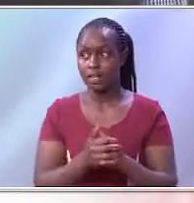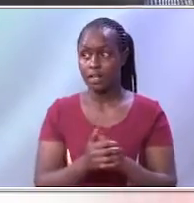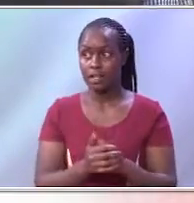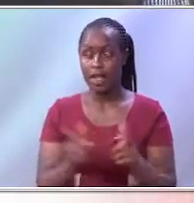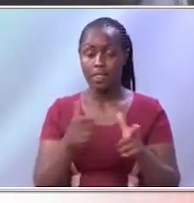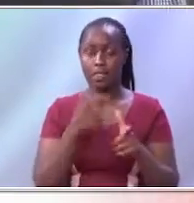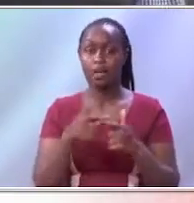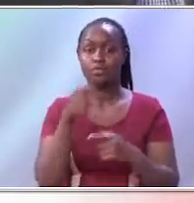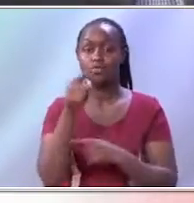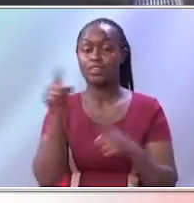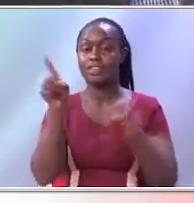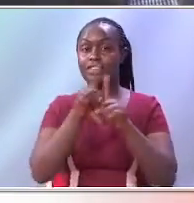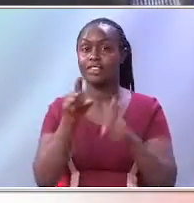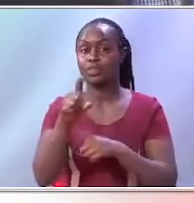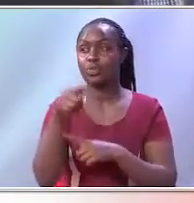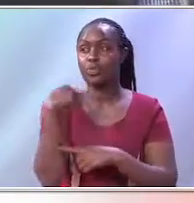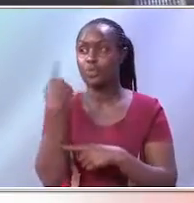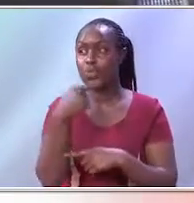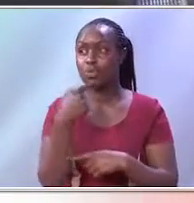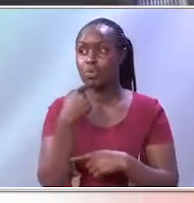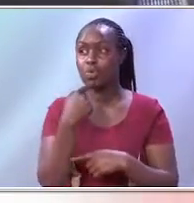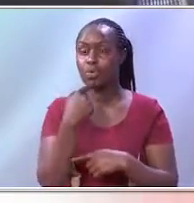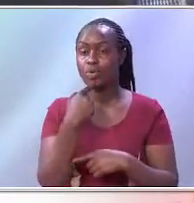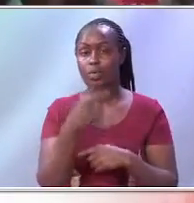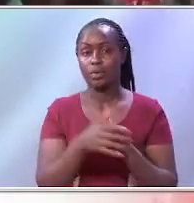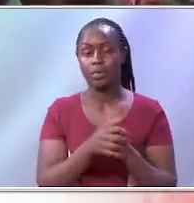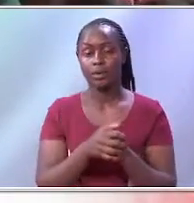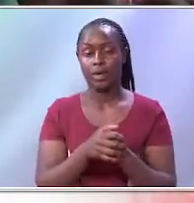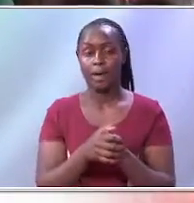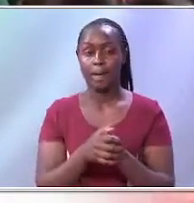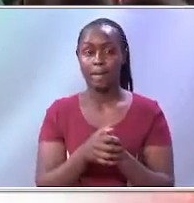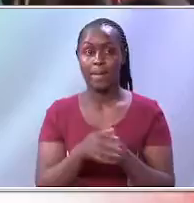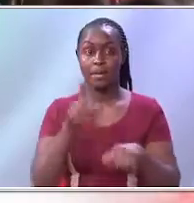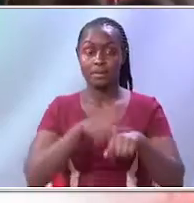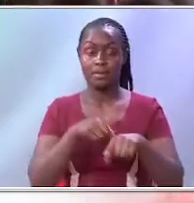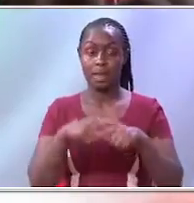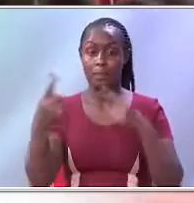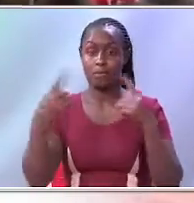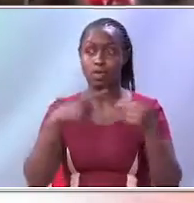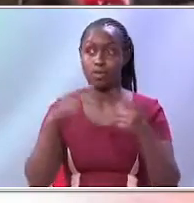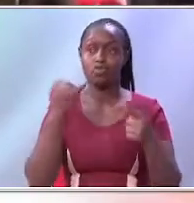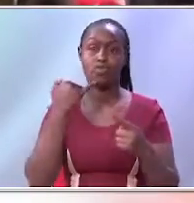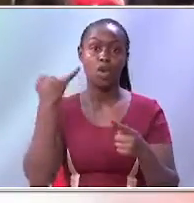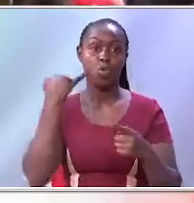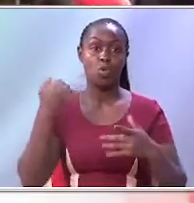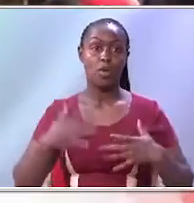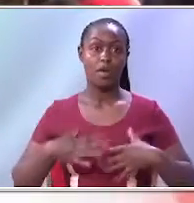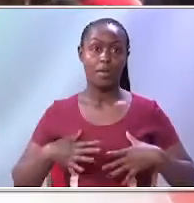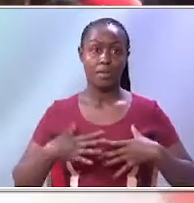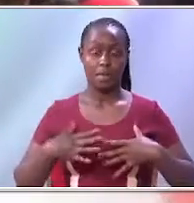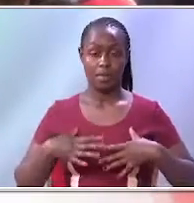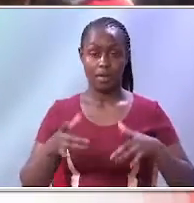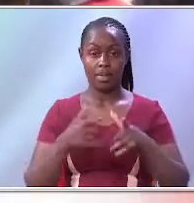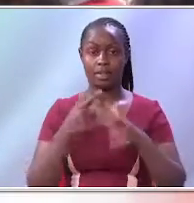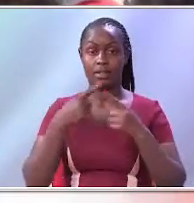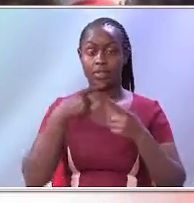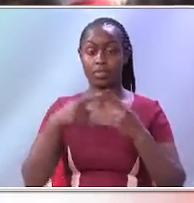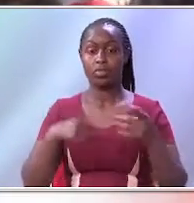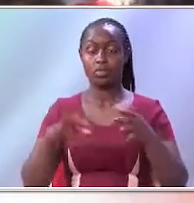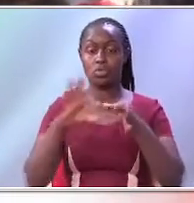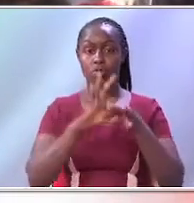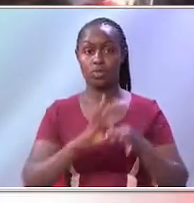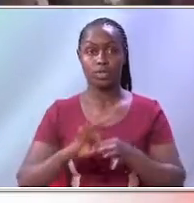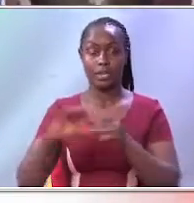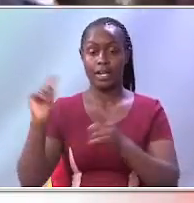Wewe hata wewe nani binani uweze kuzuia, sio? Addressing Nakuru residents, the ODM boss promised to unite Kenyans if